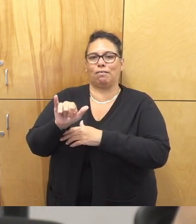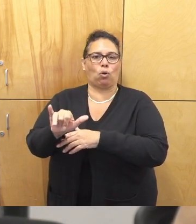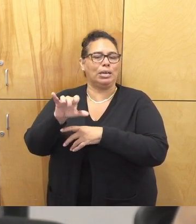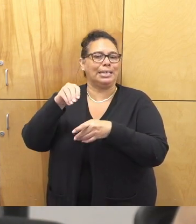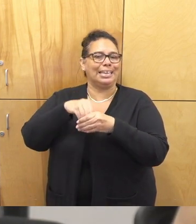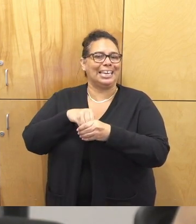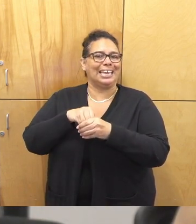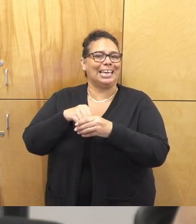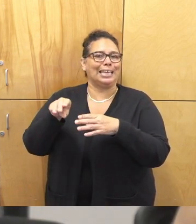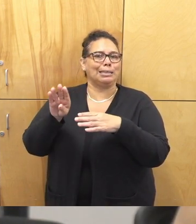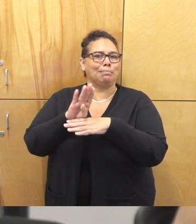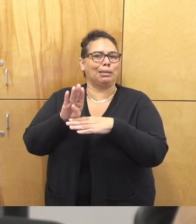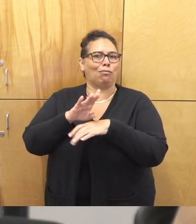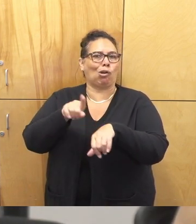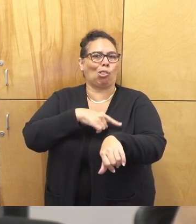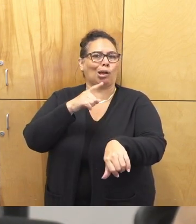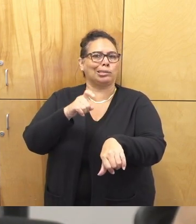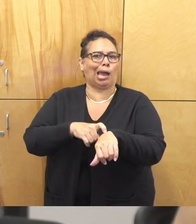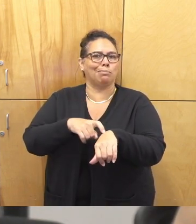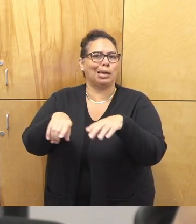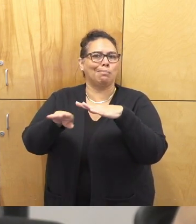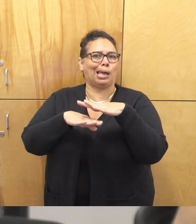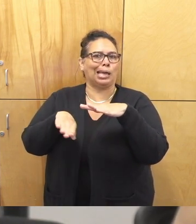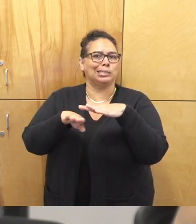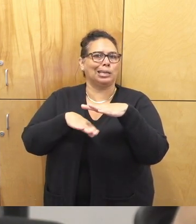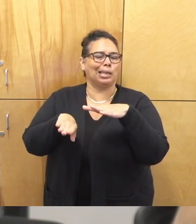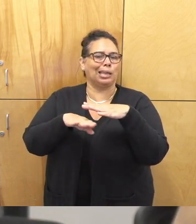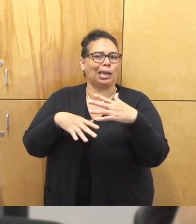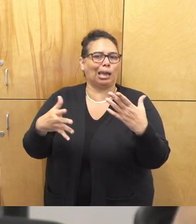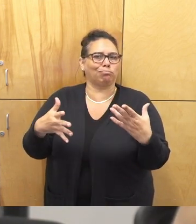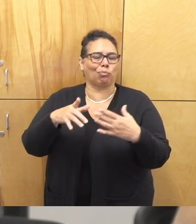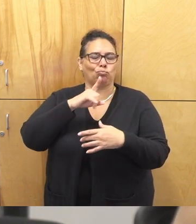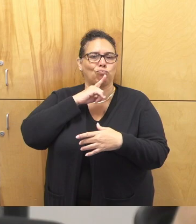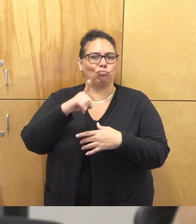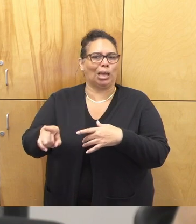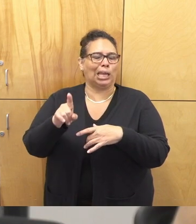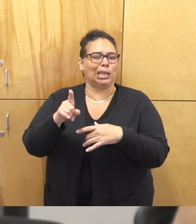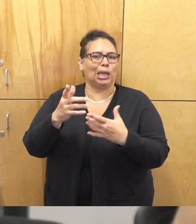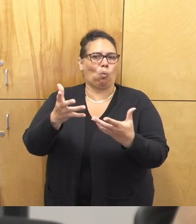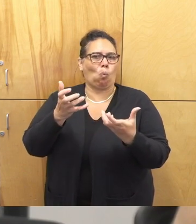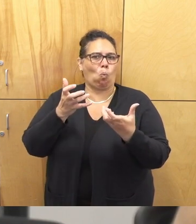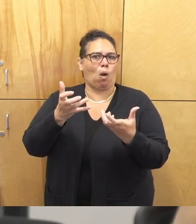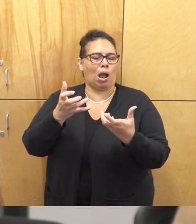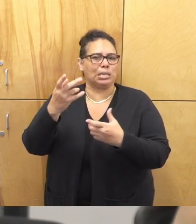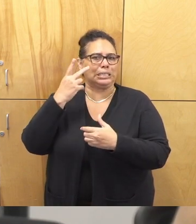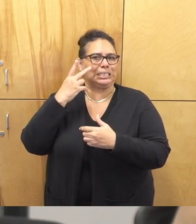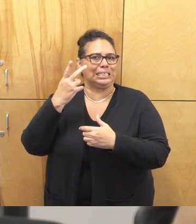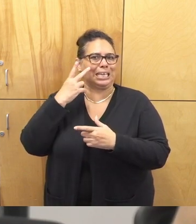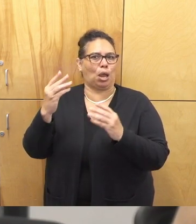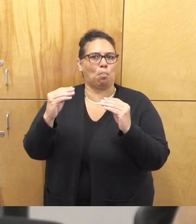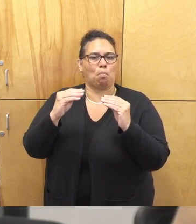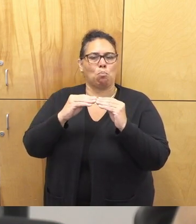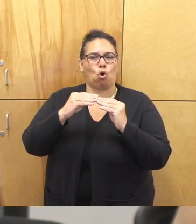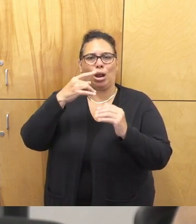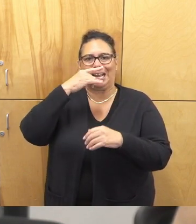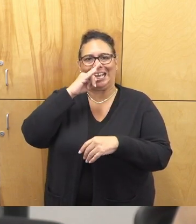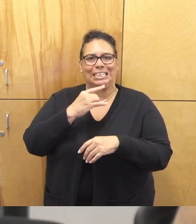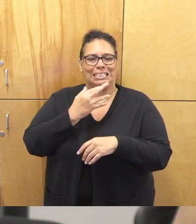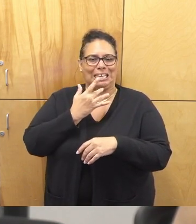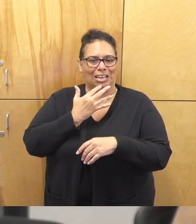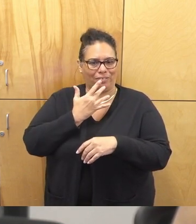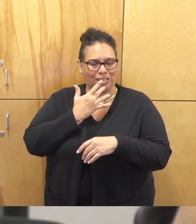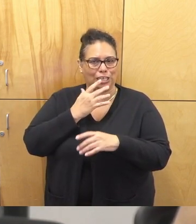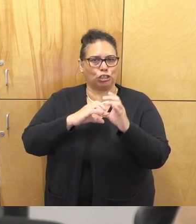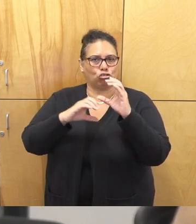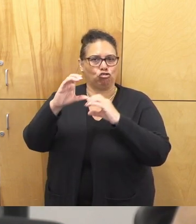long time, and he basically was really wanting to see more kids of color in the